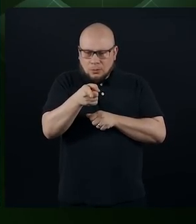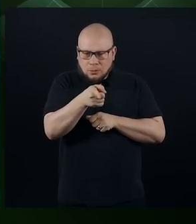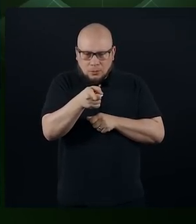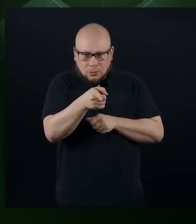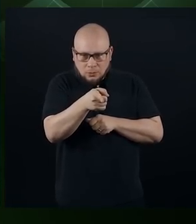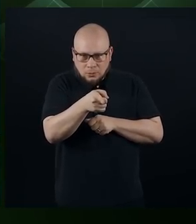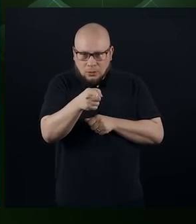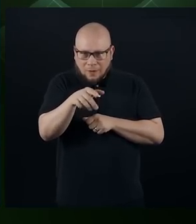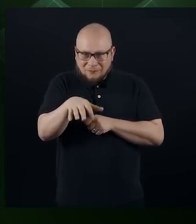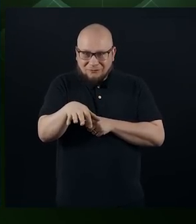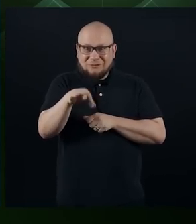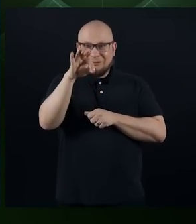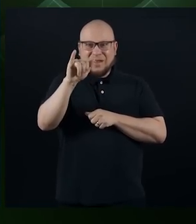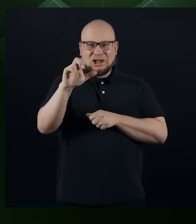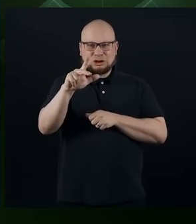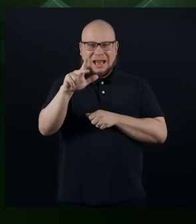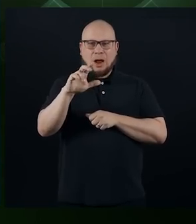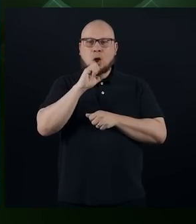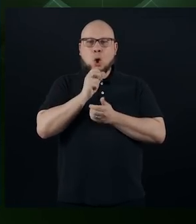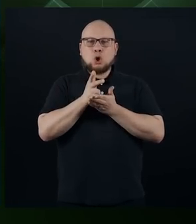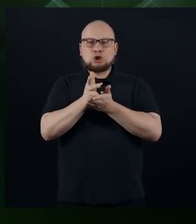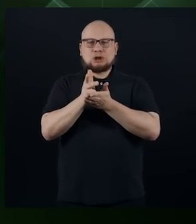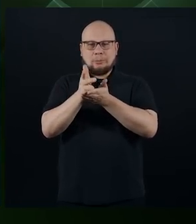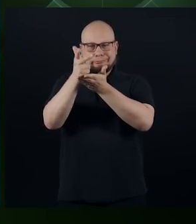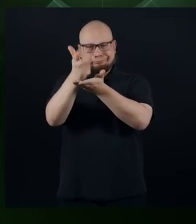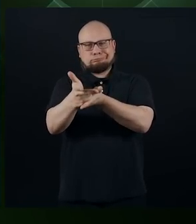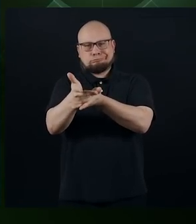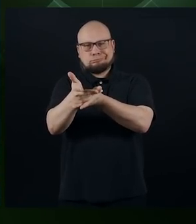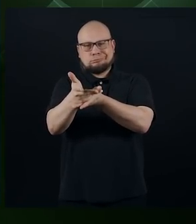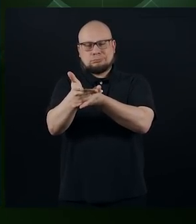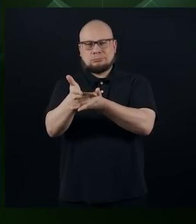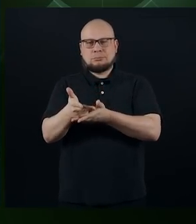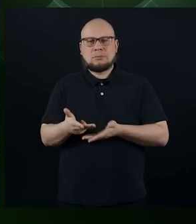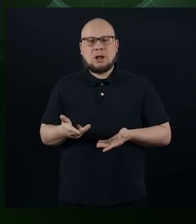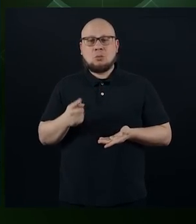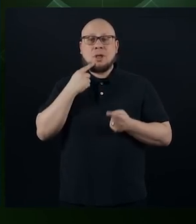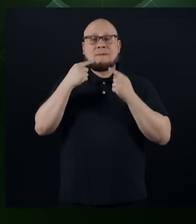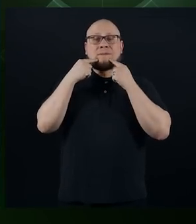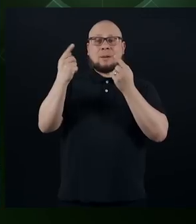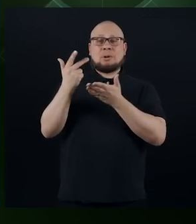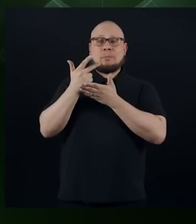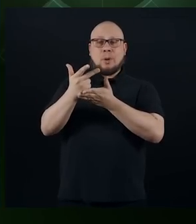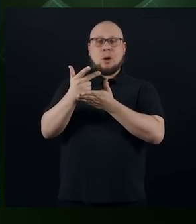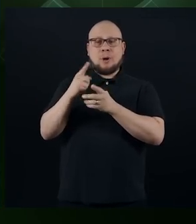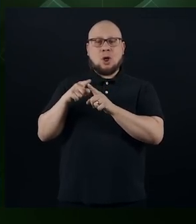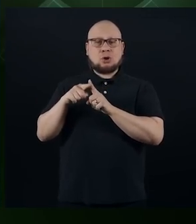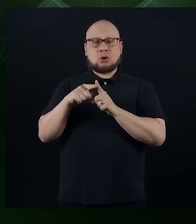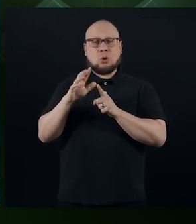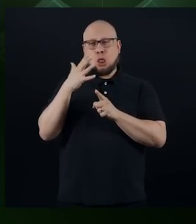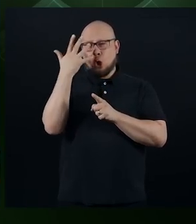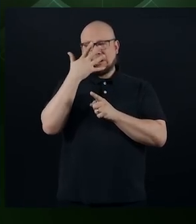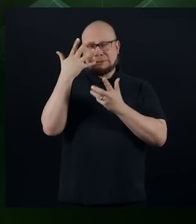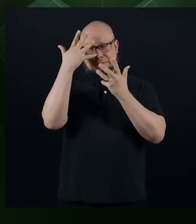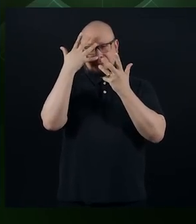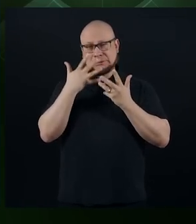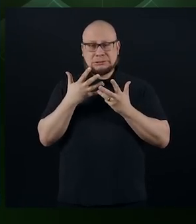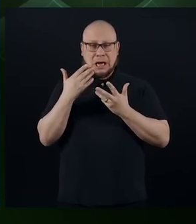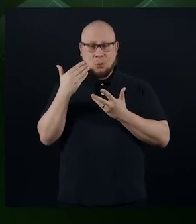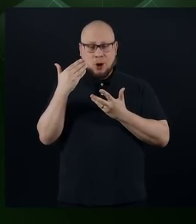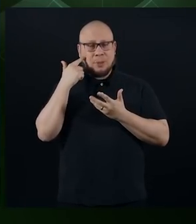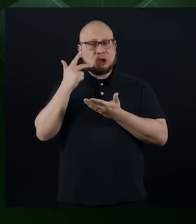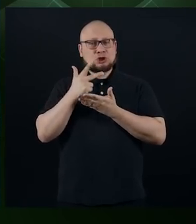where you see the Black Pearl. But of course, even though you're seeing the Black Pearl, it's also a very melancholy moment because